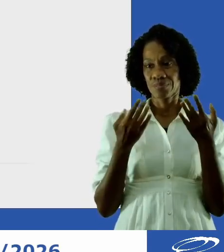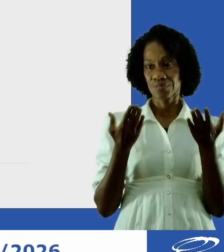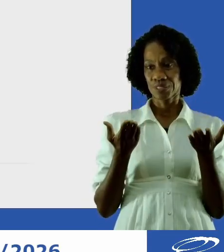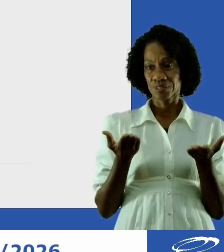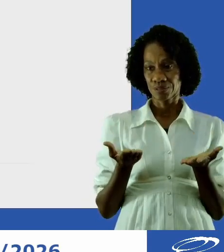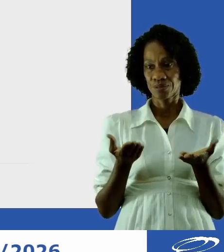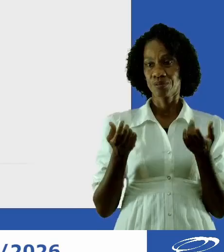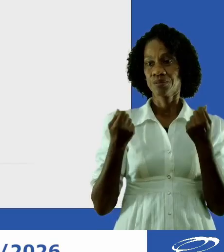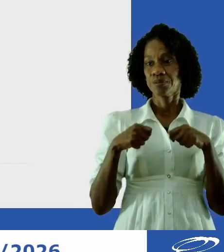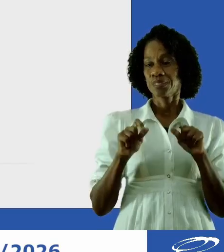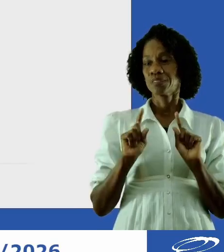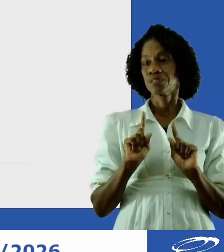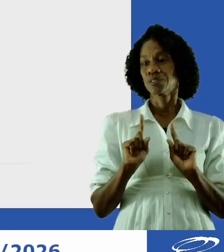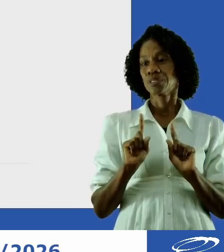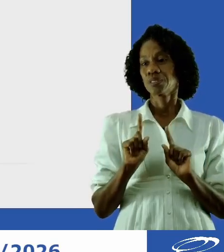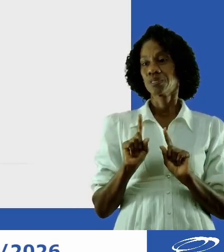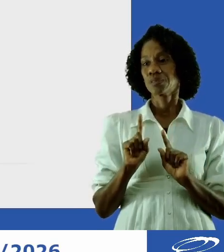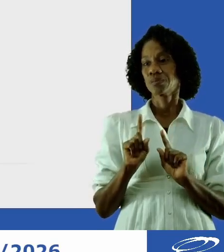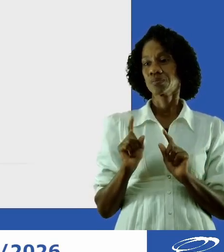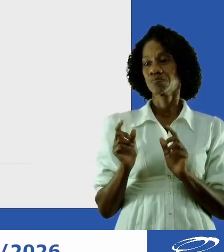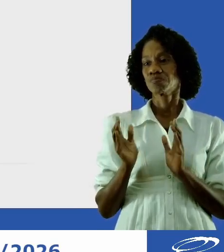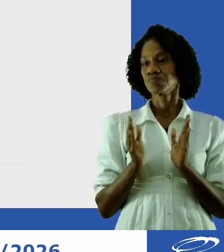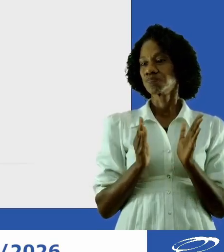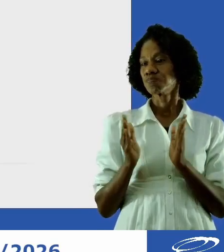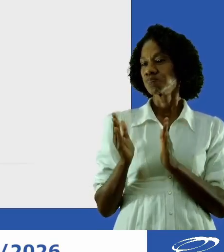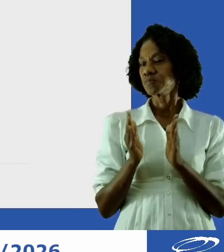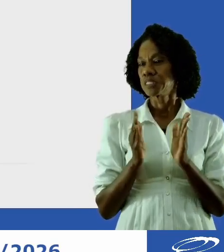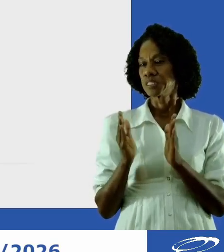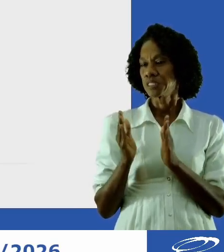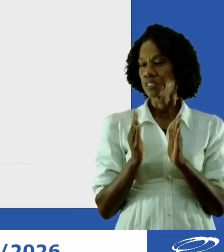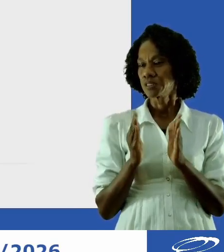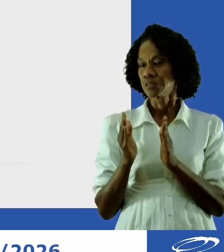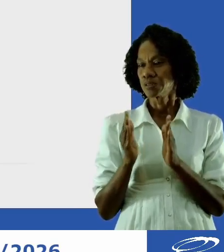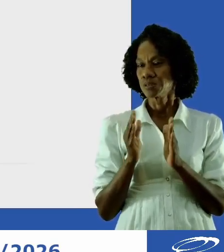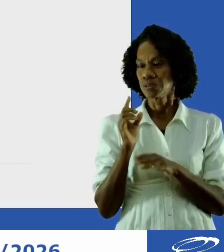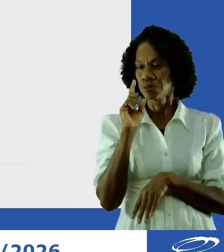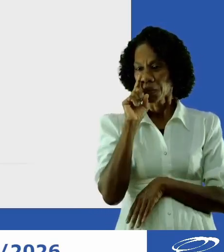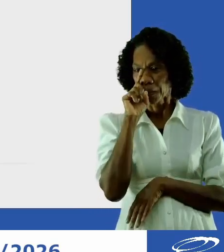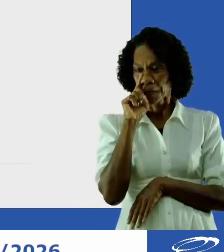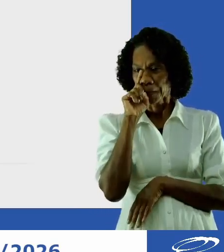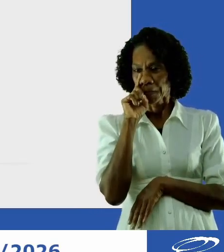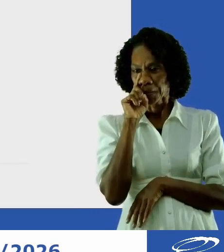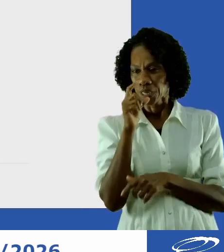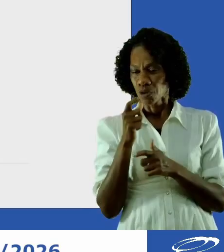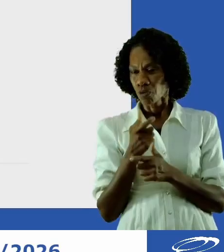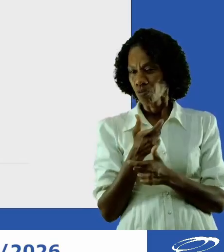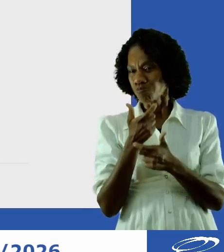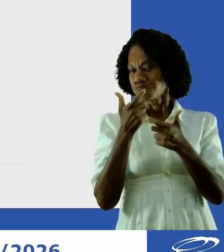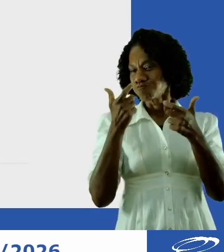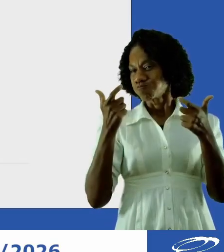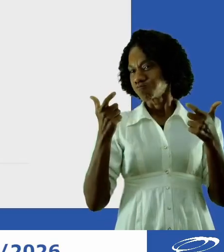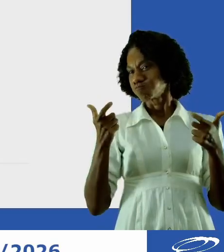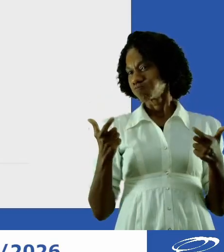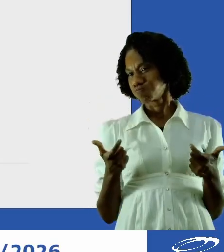risk of failure is really high. And the idea is to administer the antibiotic indefinitely because we